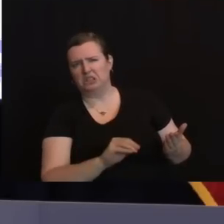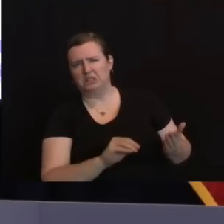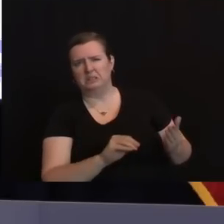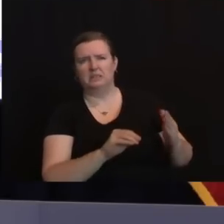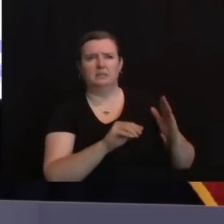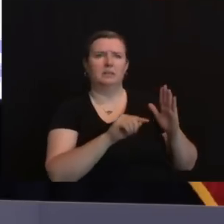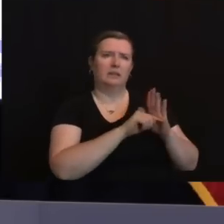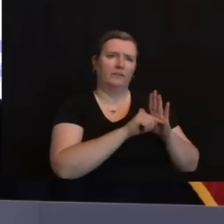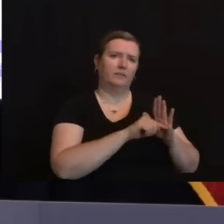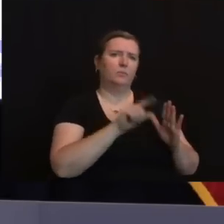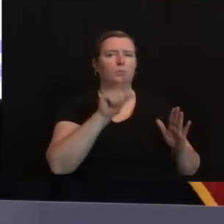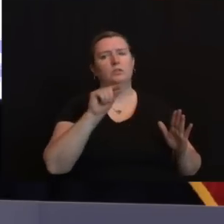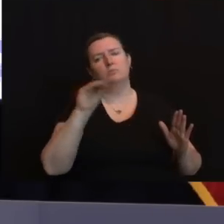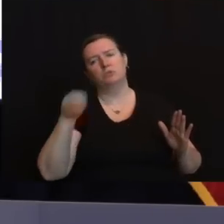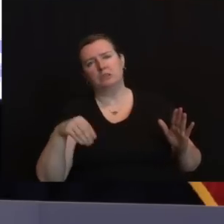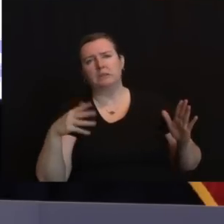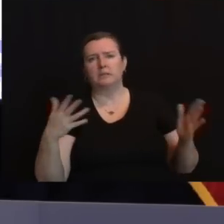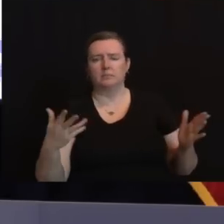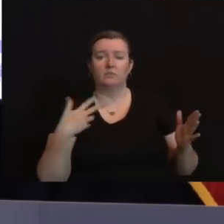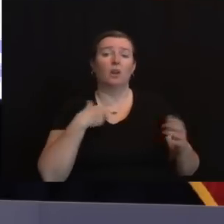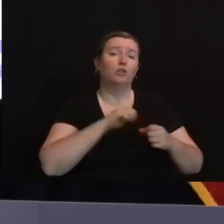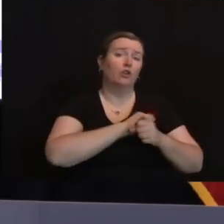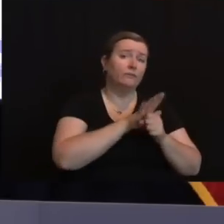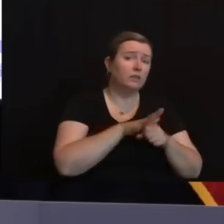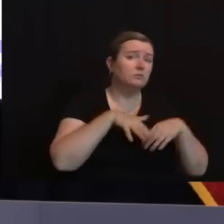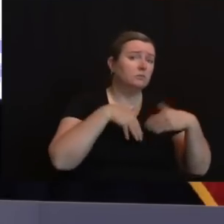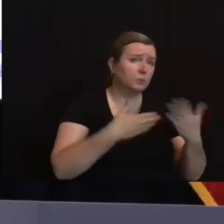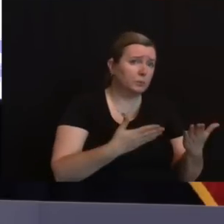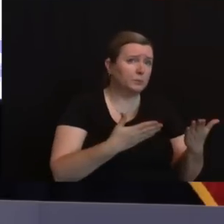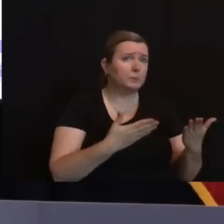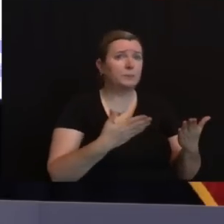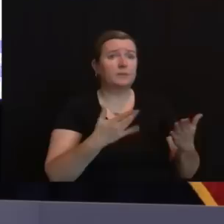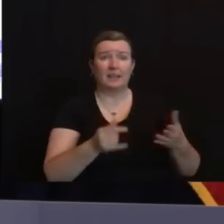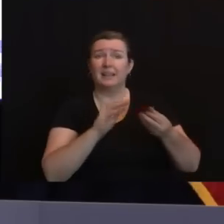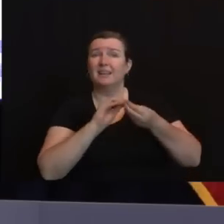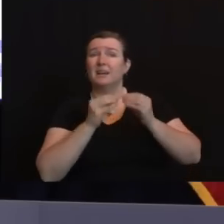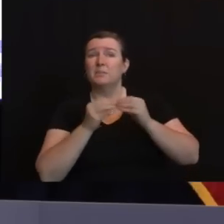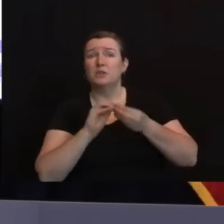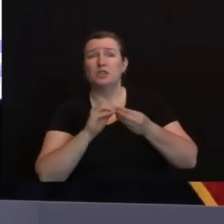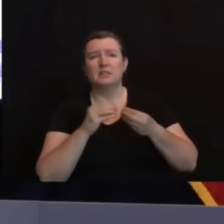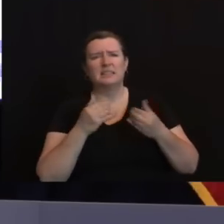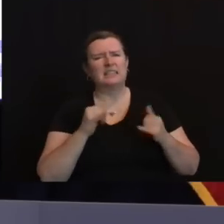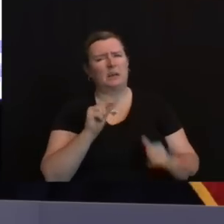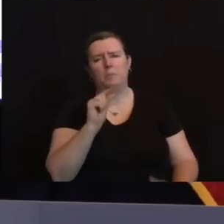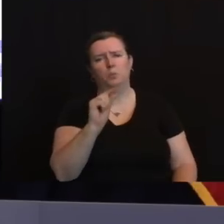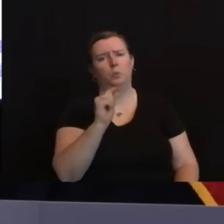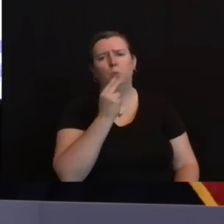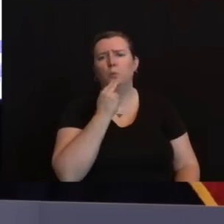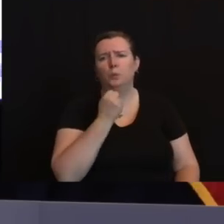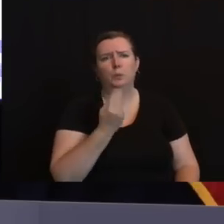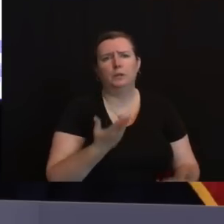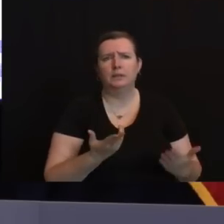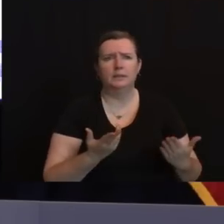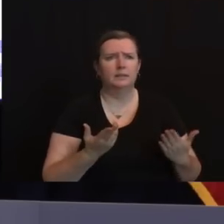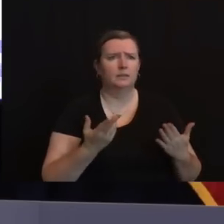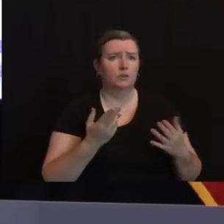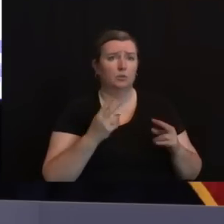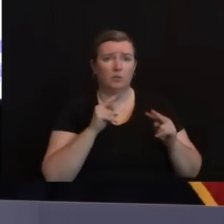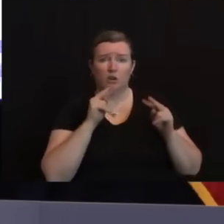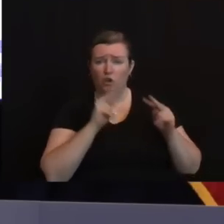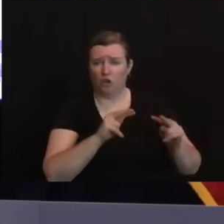20% positive. So the numbers are quite small, but nonetheless, we look at every single